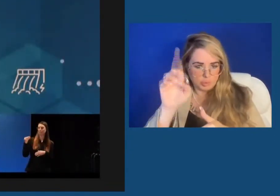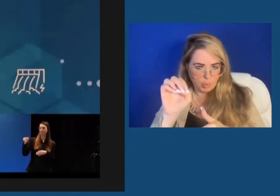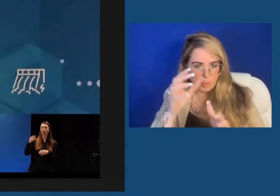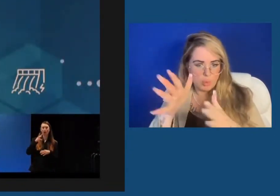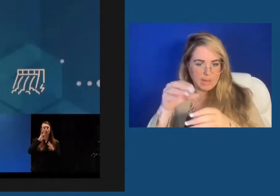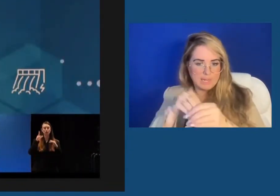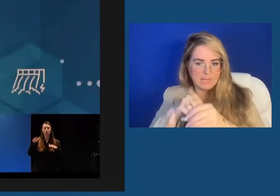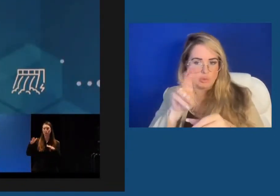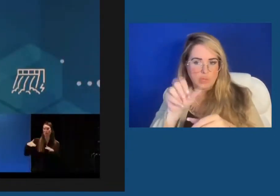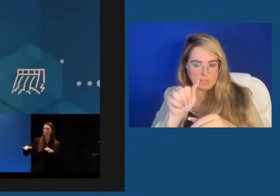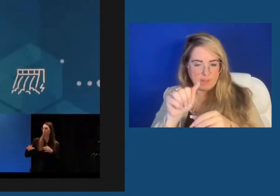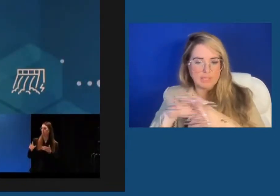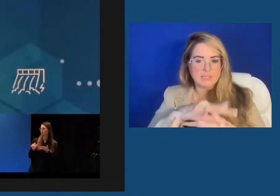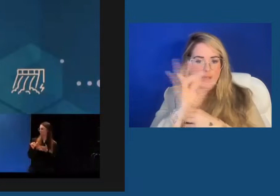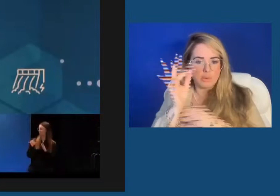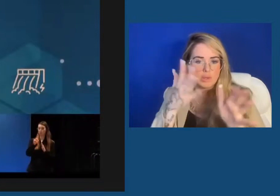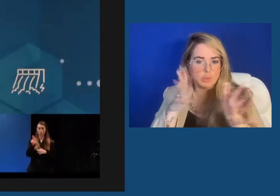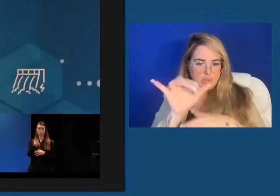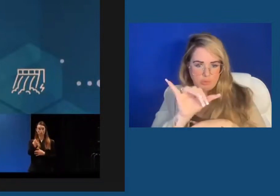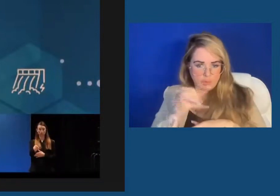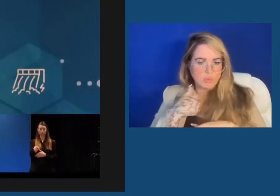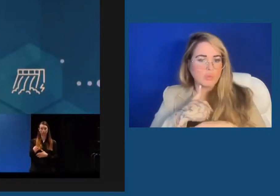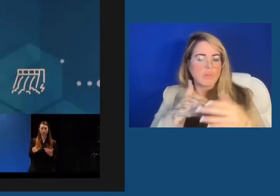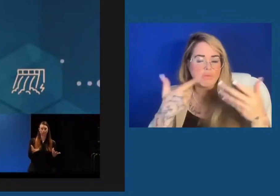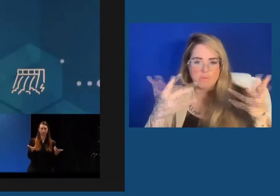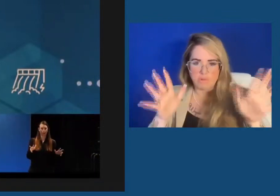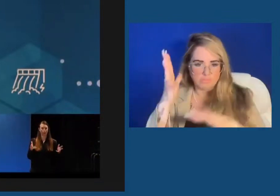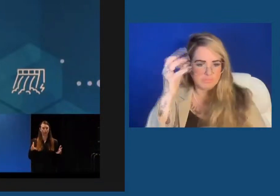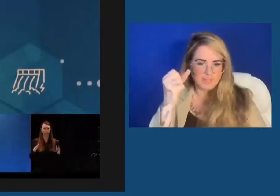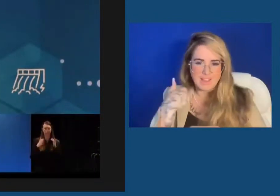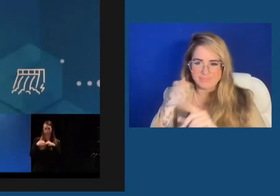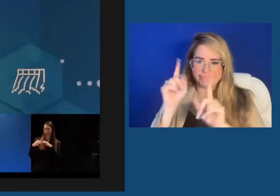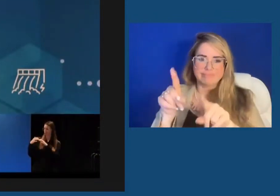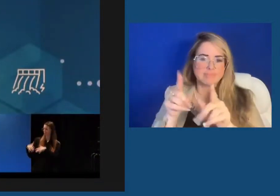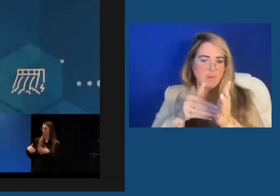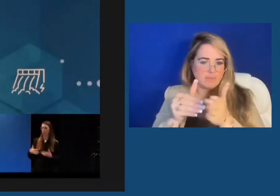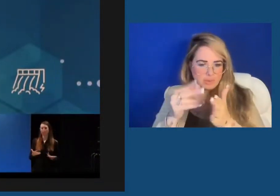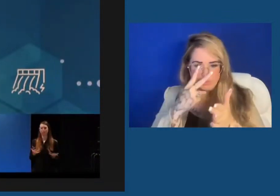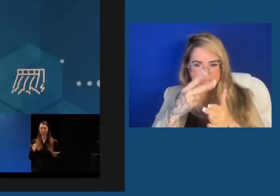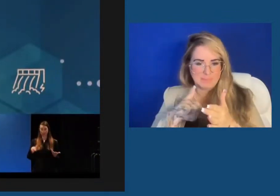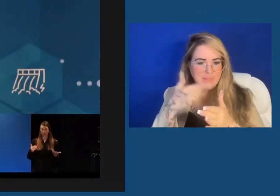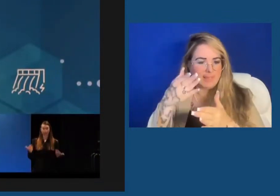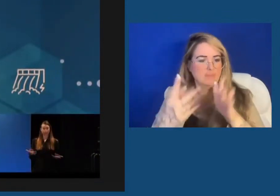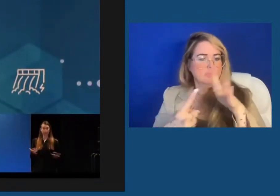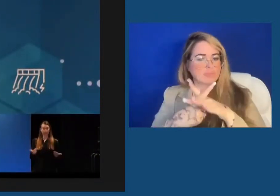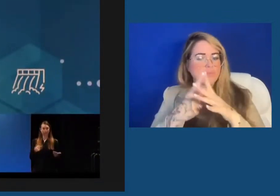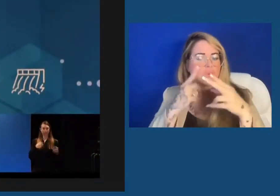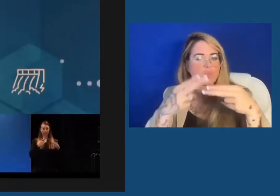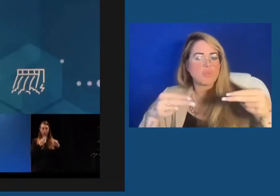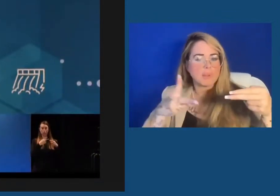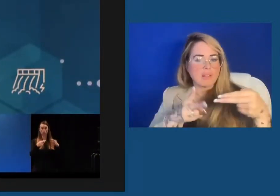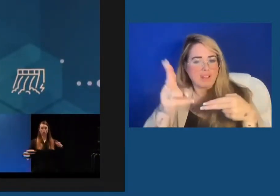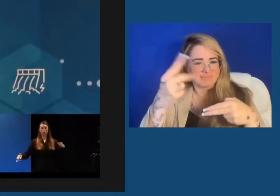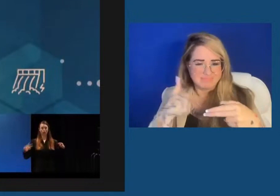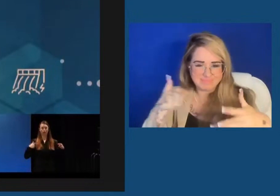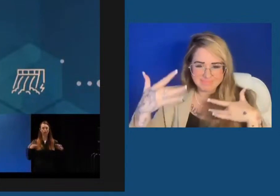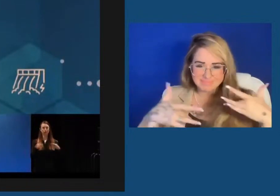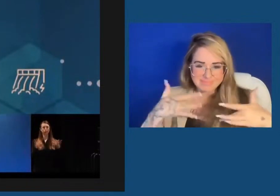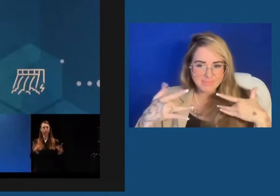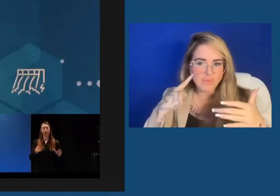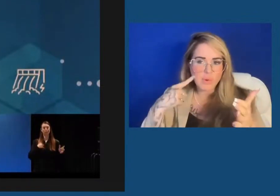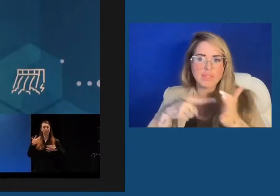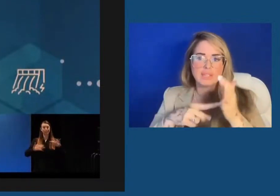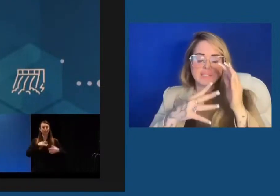and Sunrise Wind, which we've already broken ground. I go down there all the time. That is me at those ribbon cuttings and groundbreakings, right? Because I'm so excited about this.